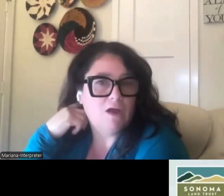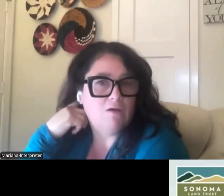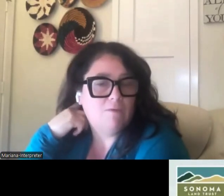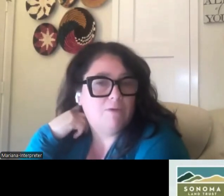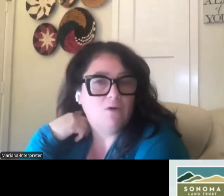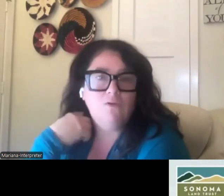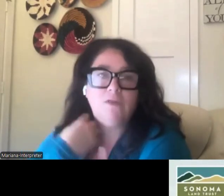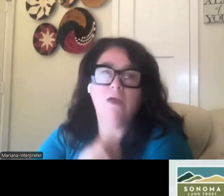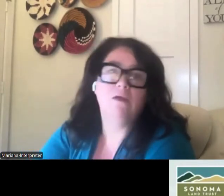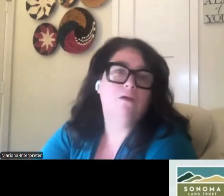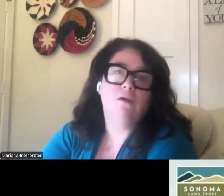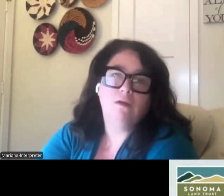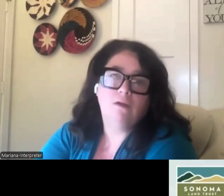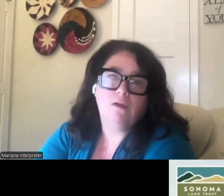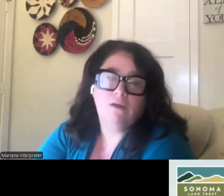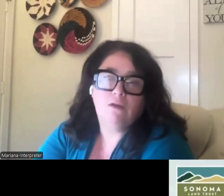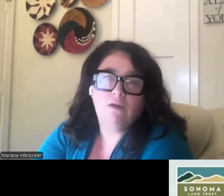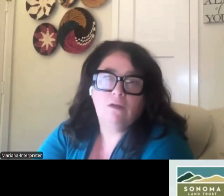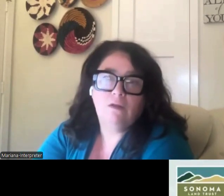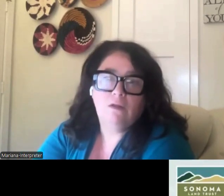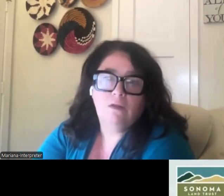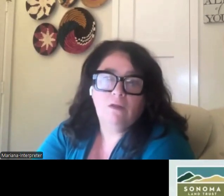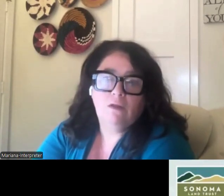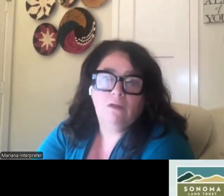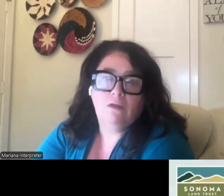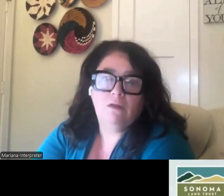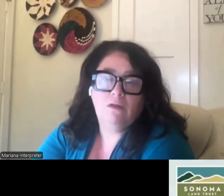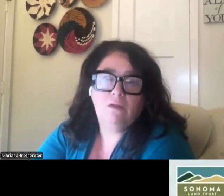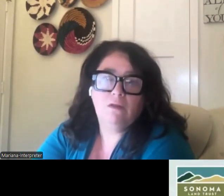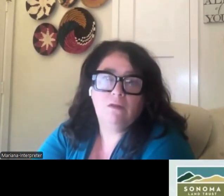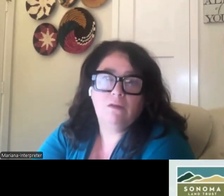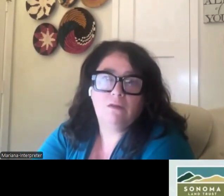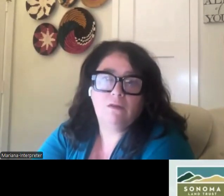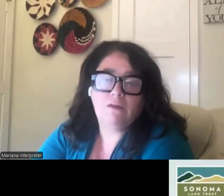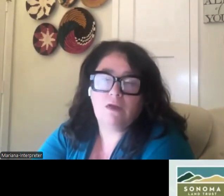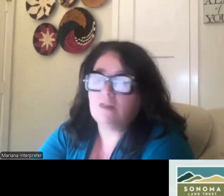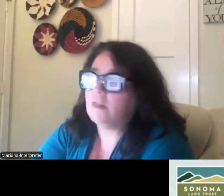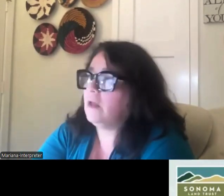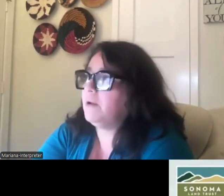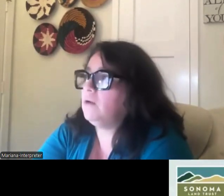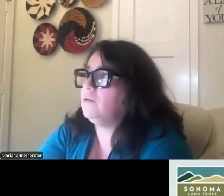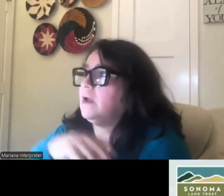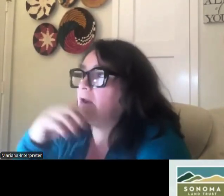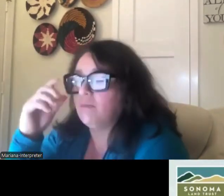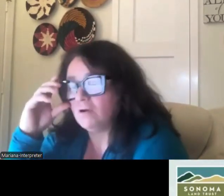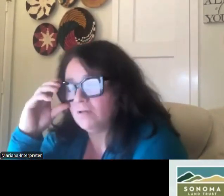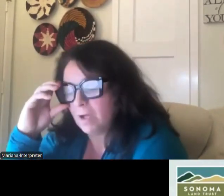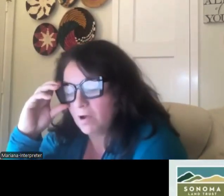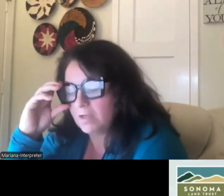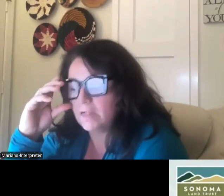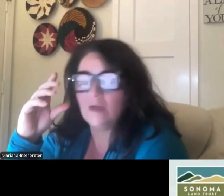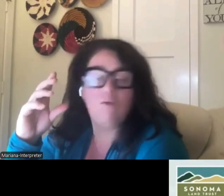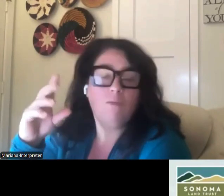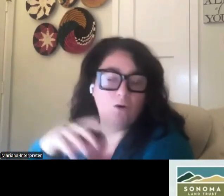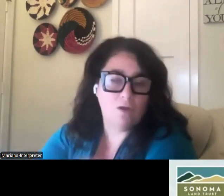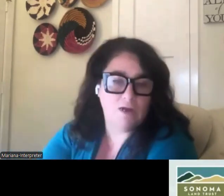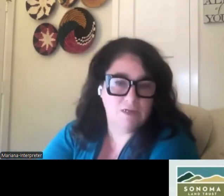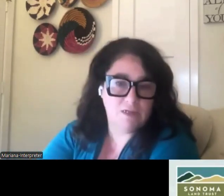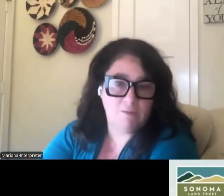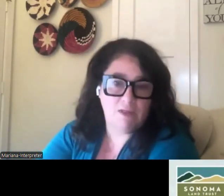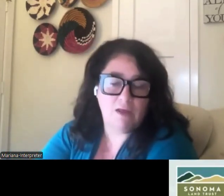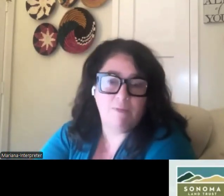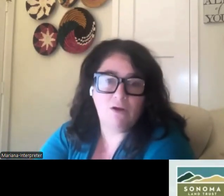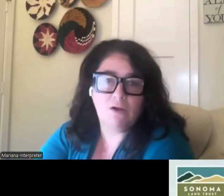at 7:30, and we'll keep going a little longer than that because there's so many questions built up here. But I wanted to pivot very